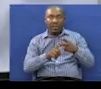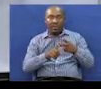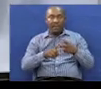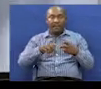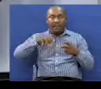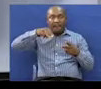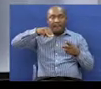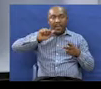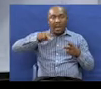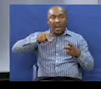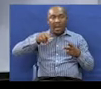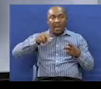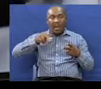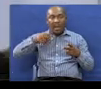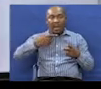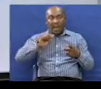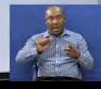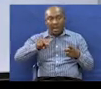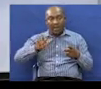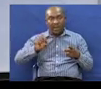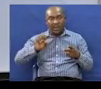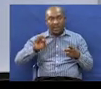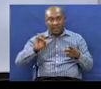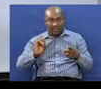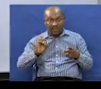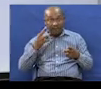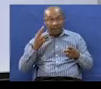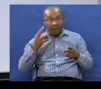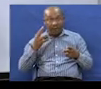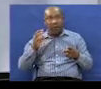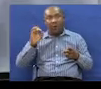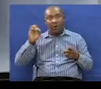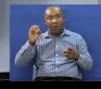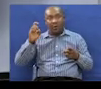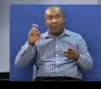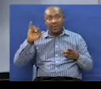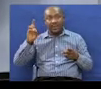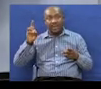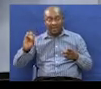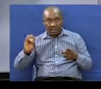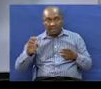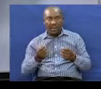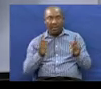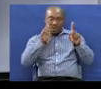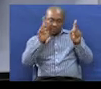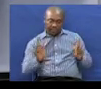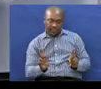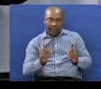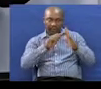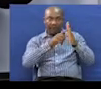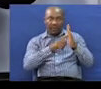a trough. We are going also to have a trough. That trough will be filled with water and beef